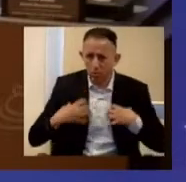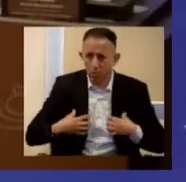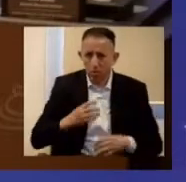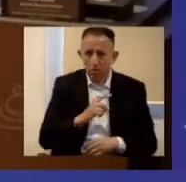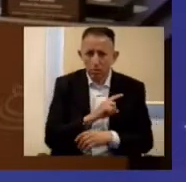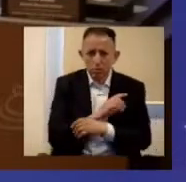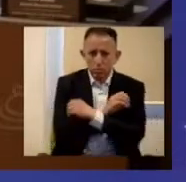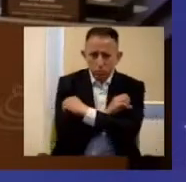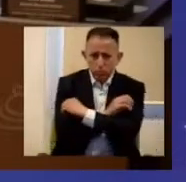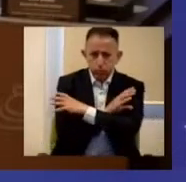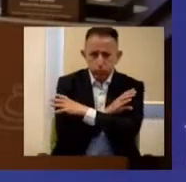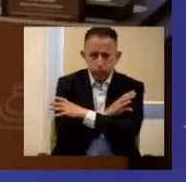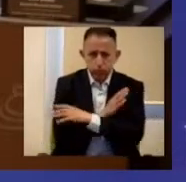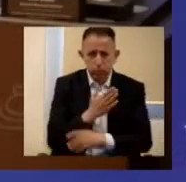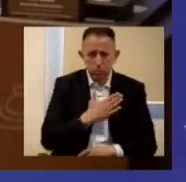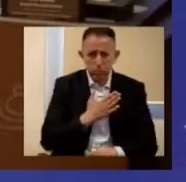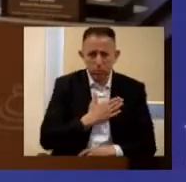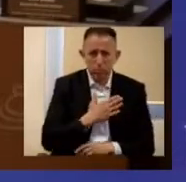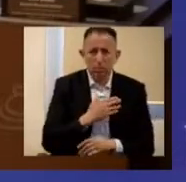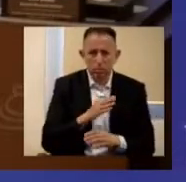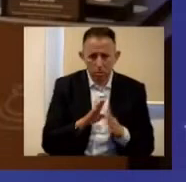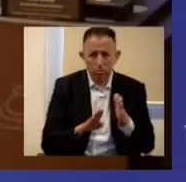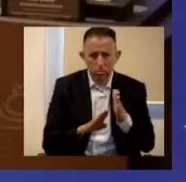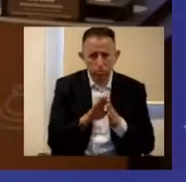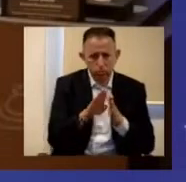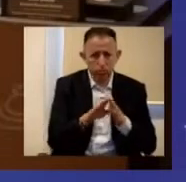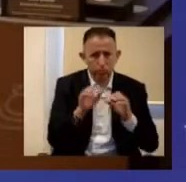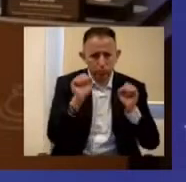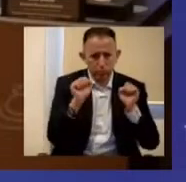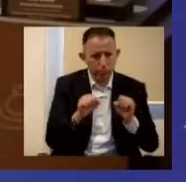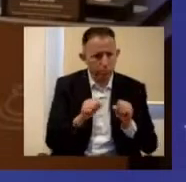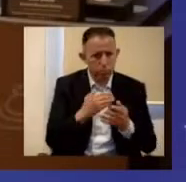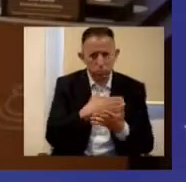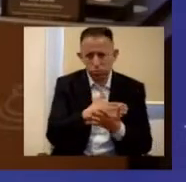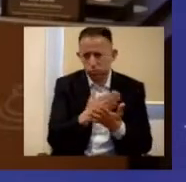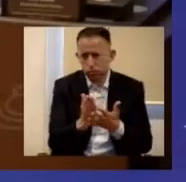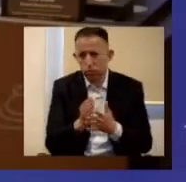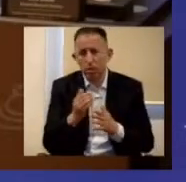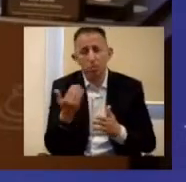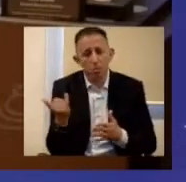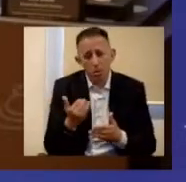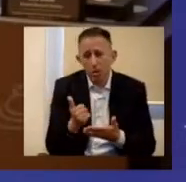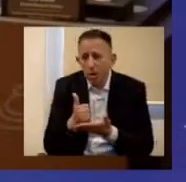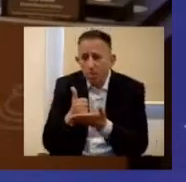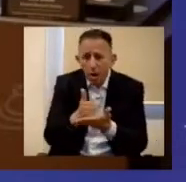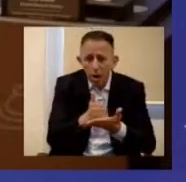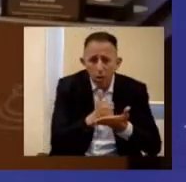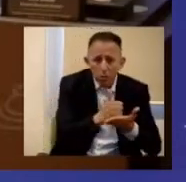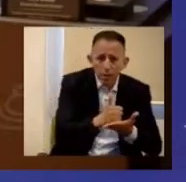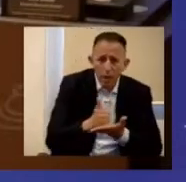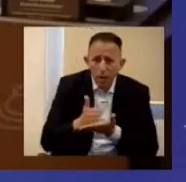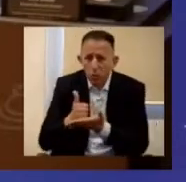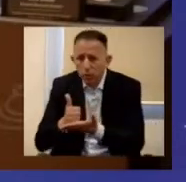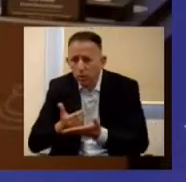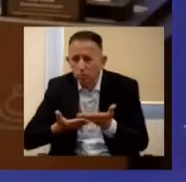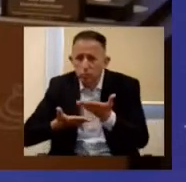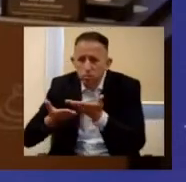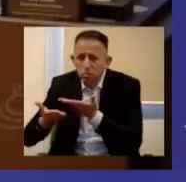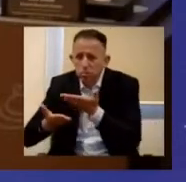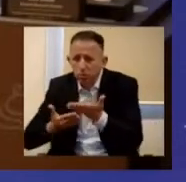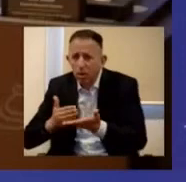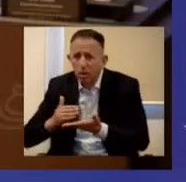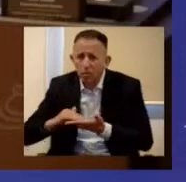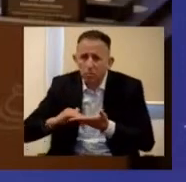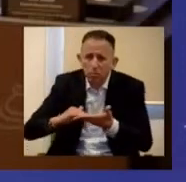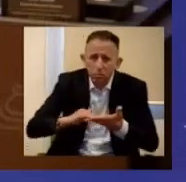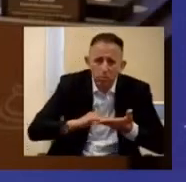help each one of us do the best with this kind of positive monitoring. The feedback, there is